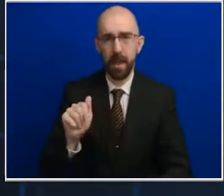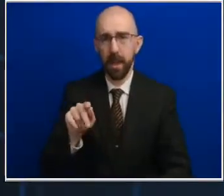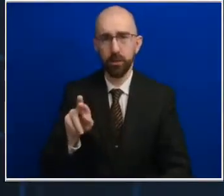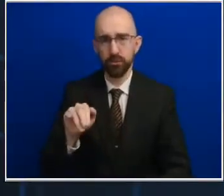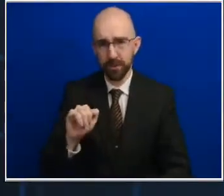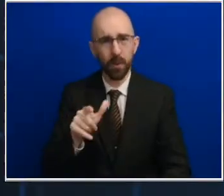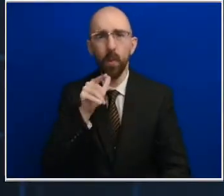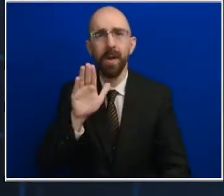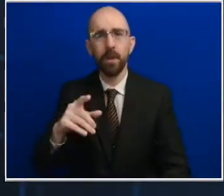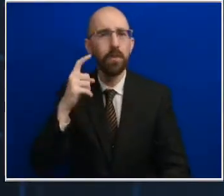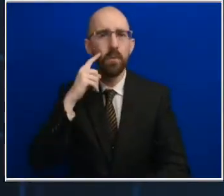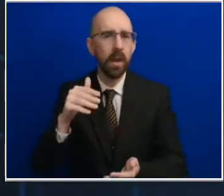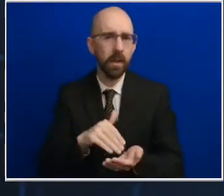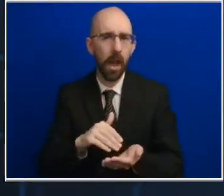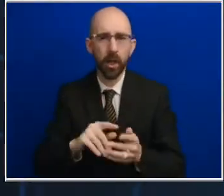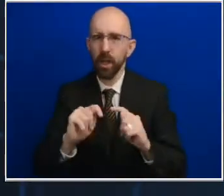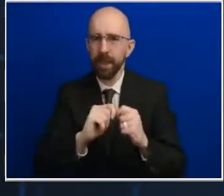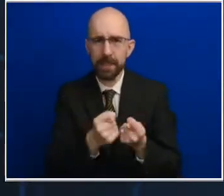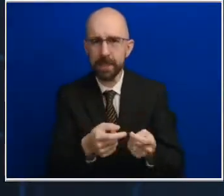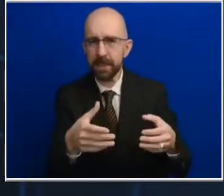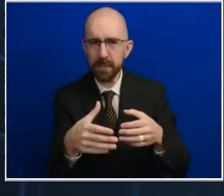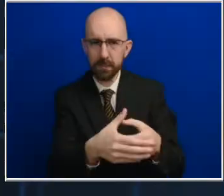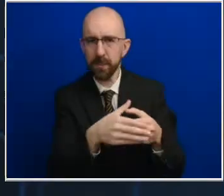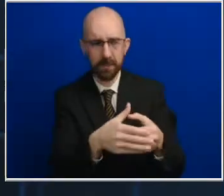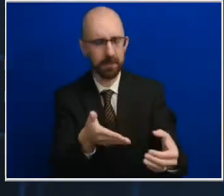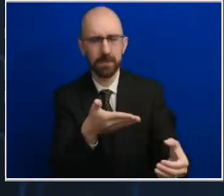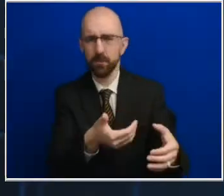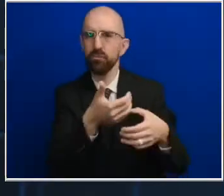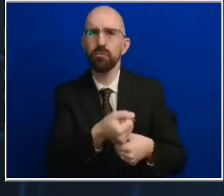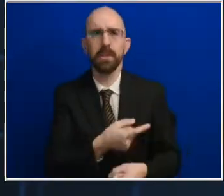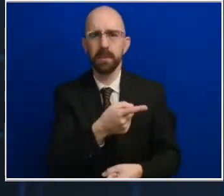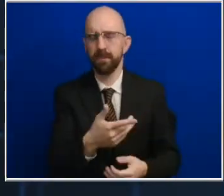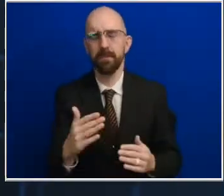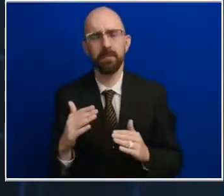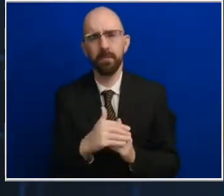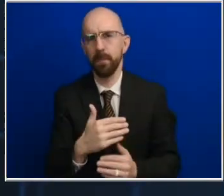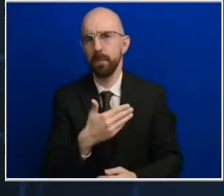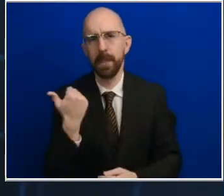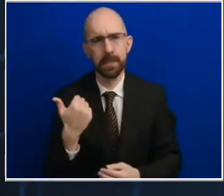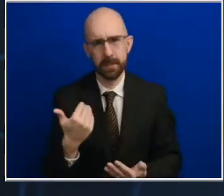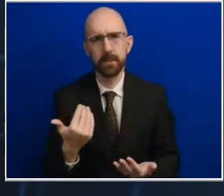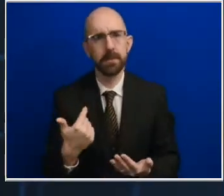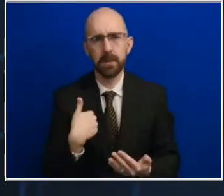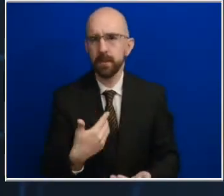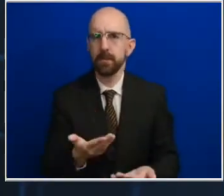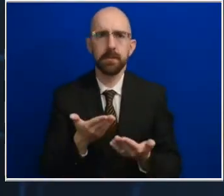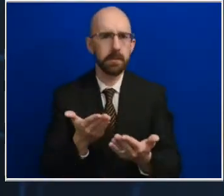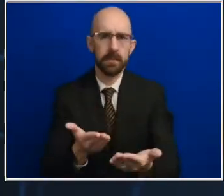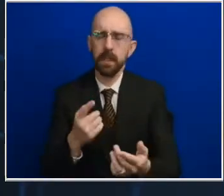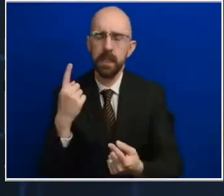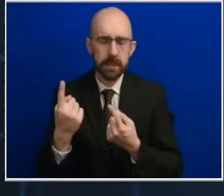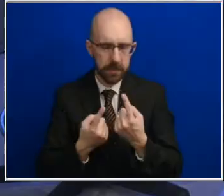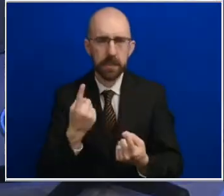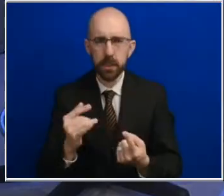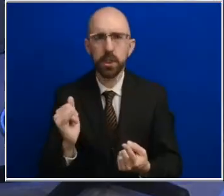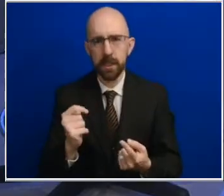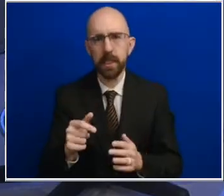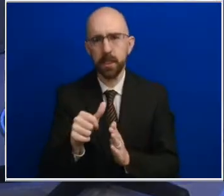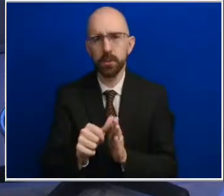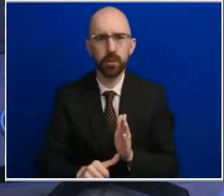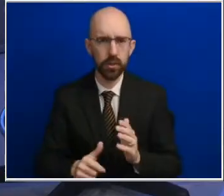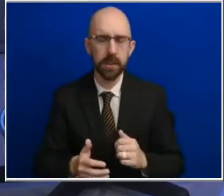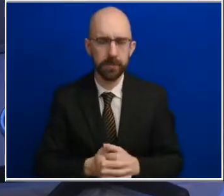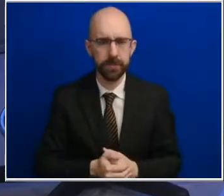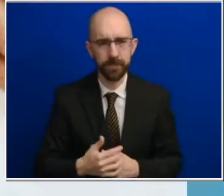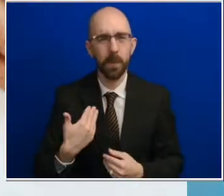This team here at the health system. They are the best, and highly, highly consider going through the surgery. We have questions that